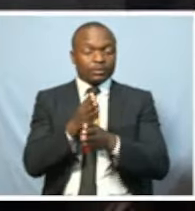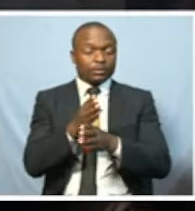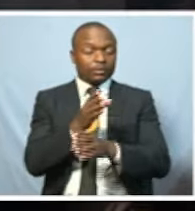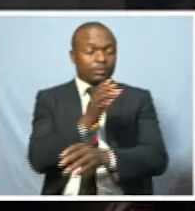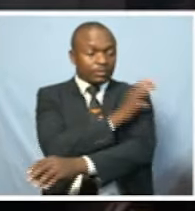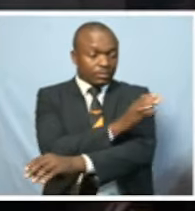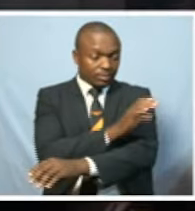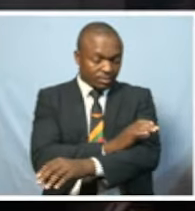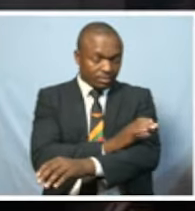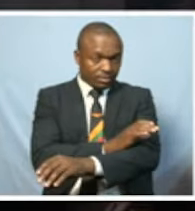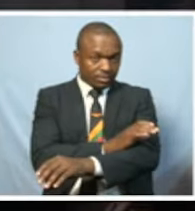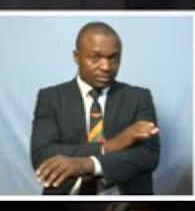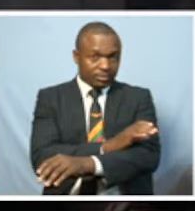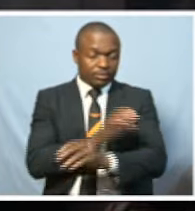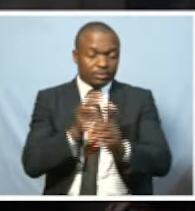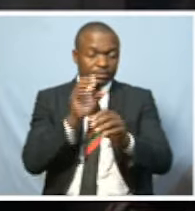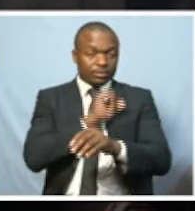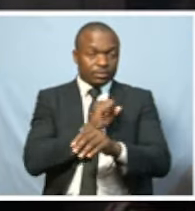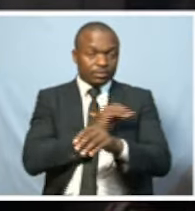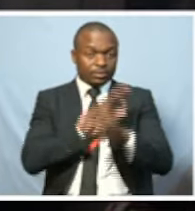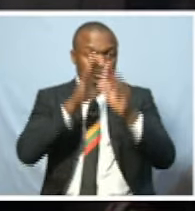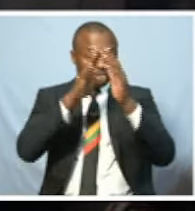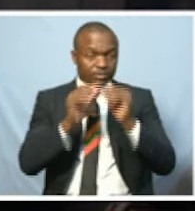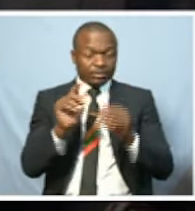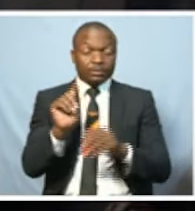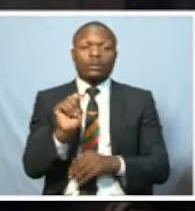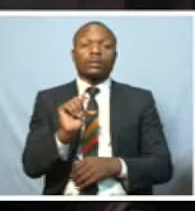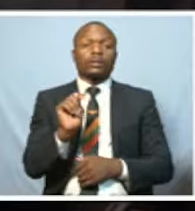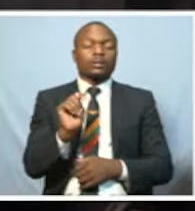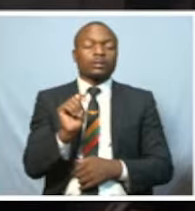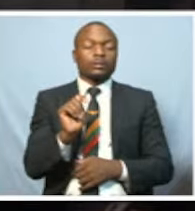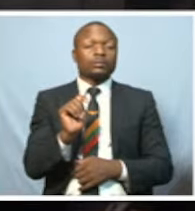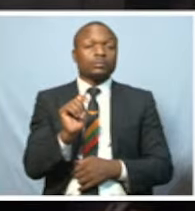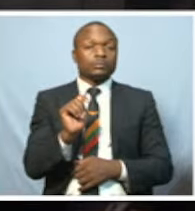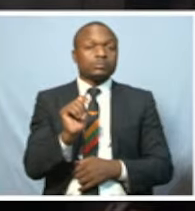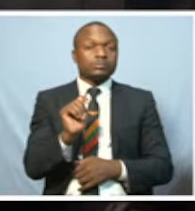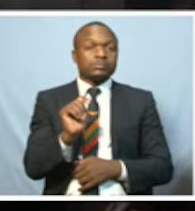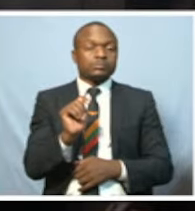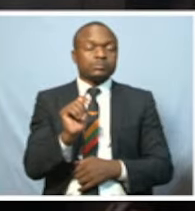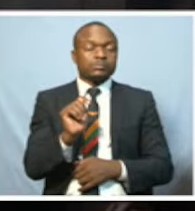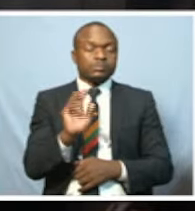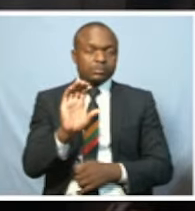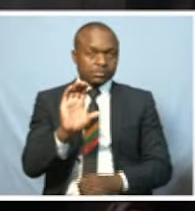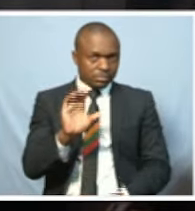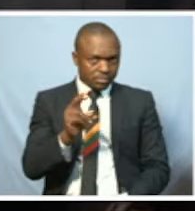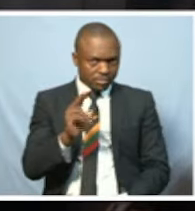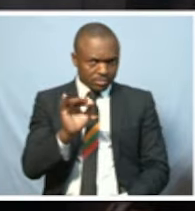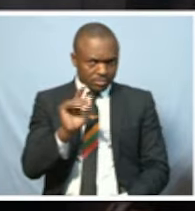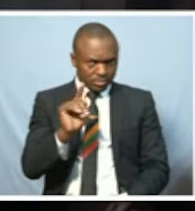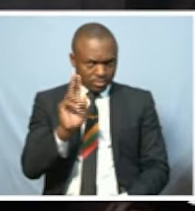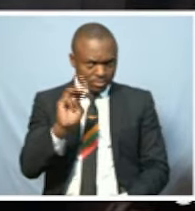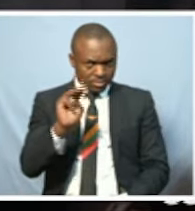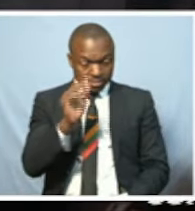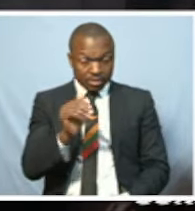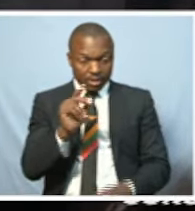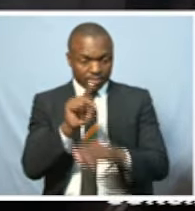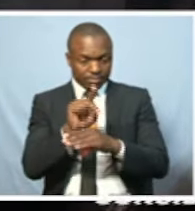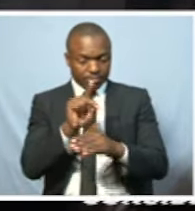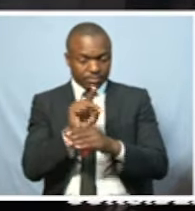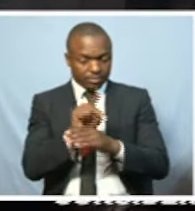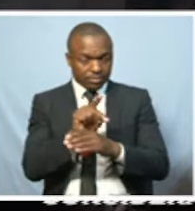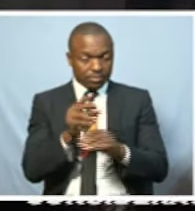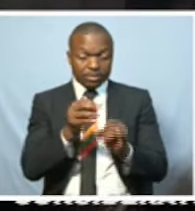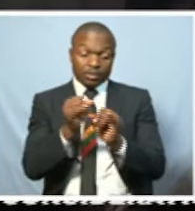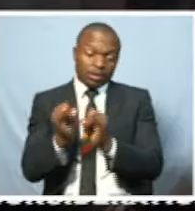house, water reticulation, ablution, and the incinerator at Chikumba. The project is